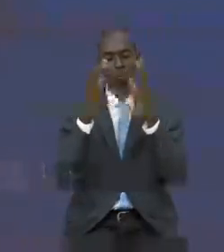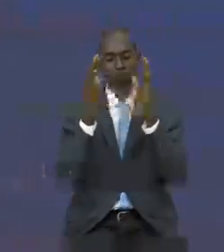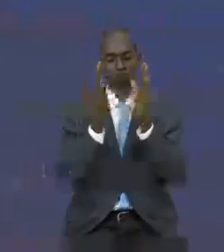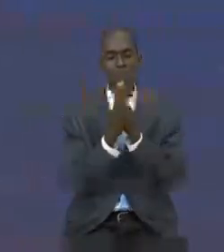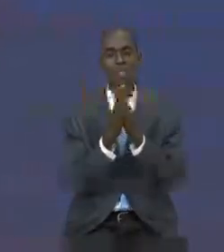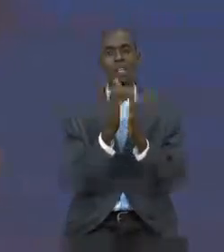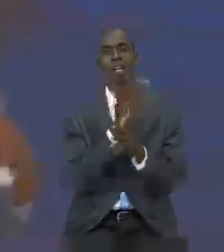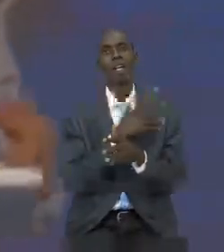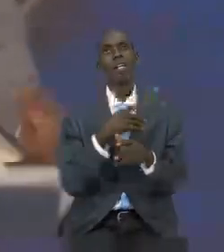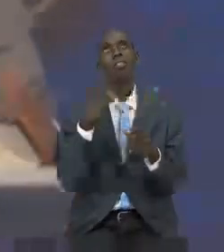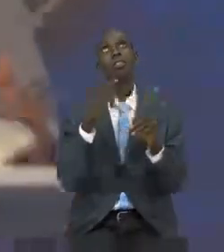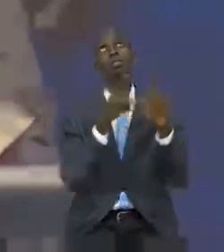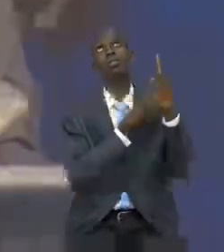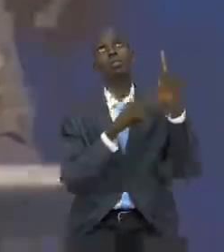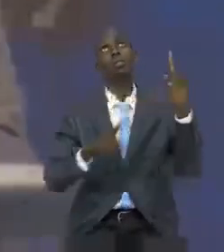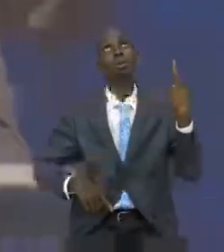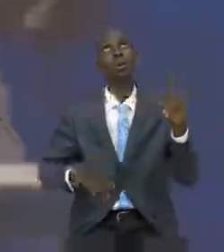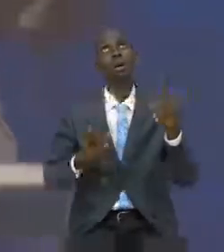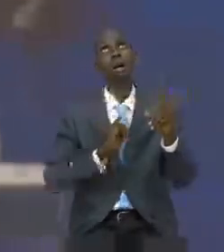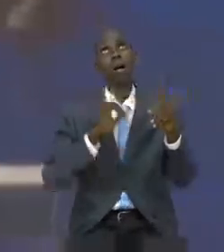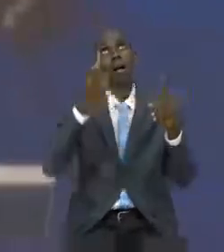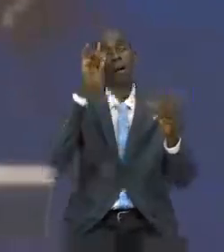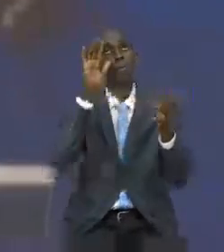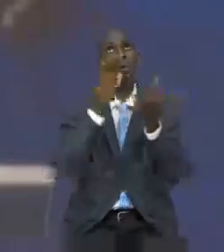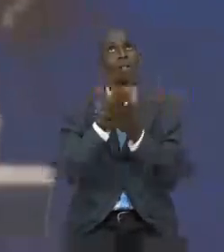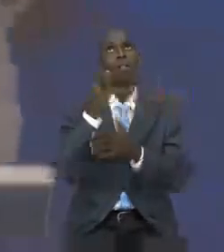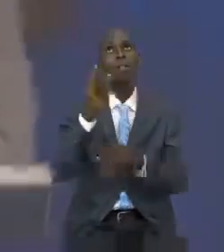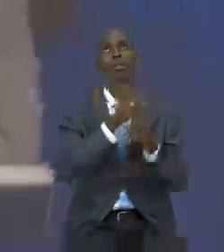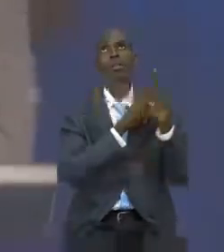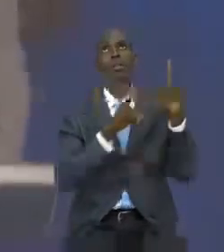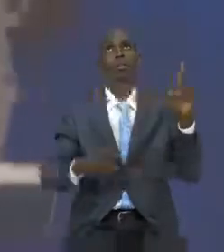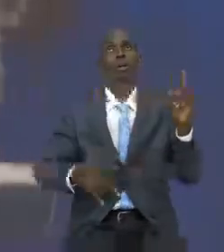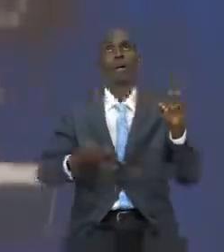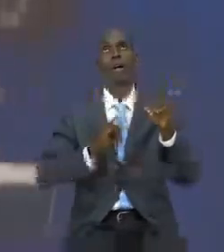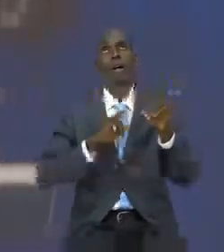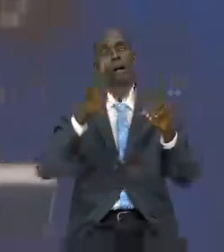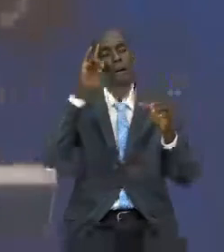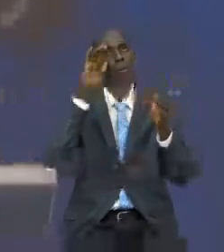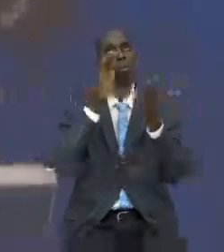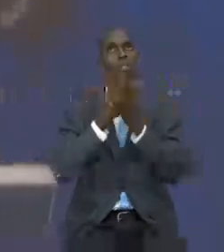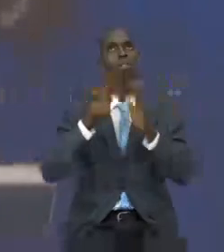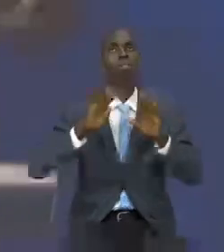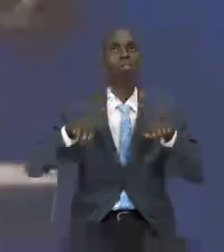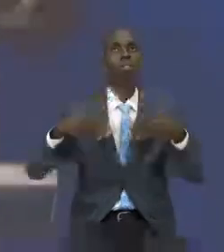pray. I believe. I believe. I believe. Give us this